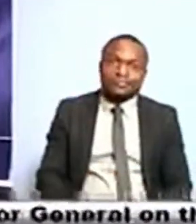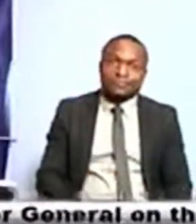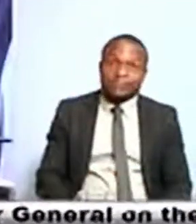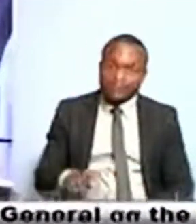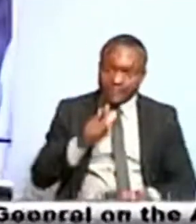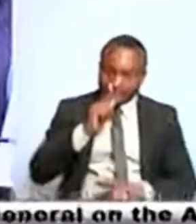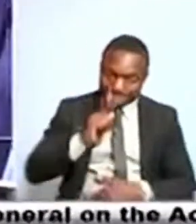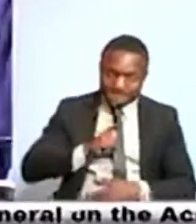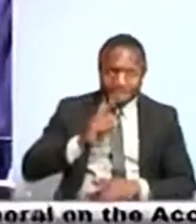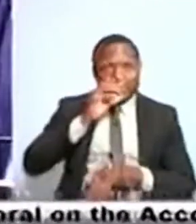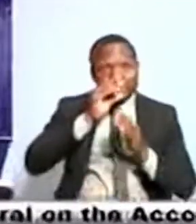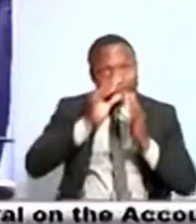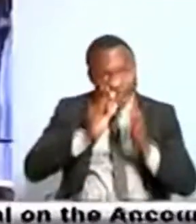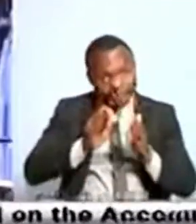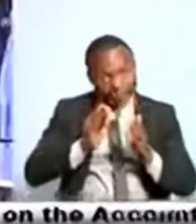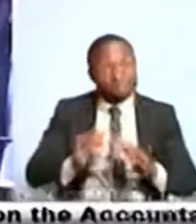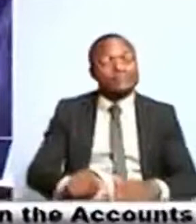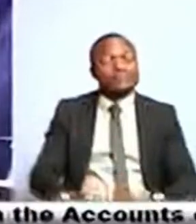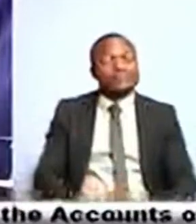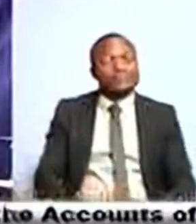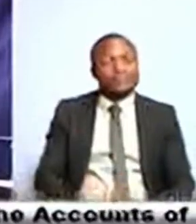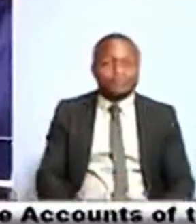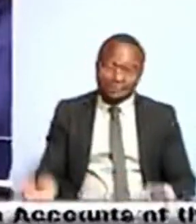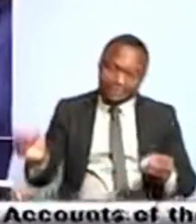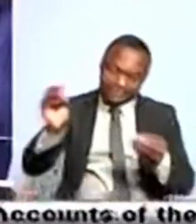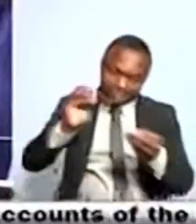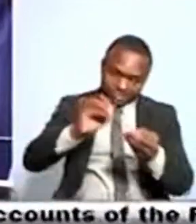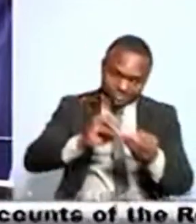Madam Speaker, on top of that,